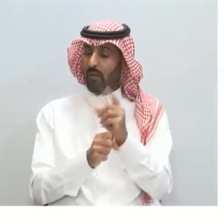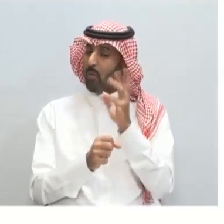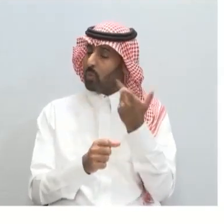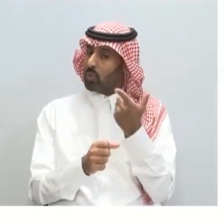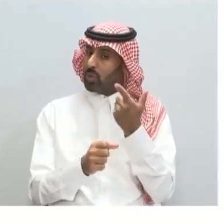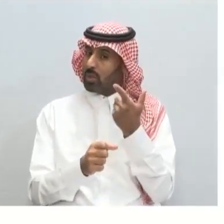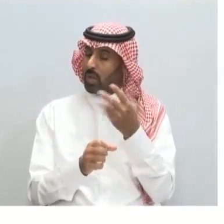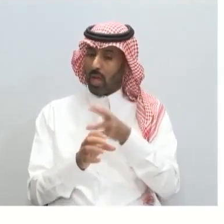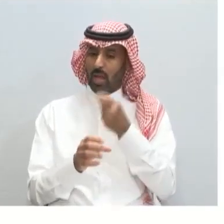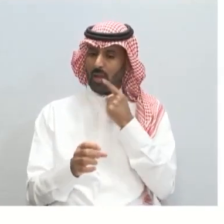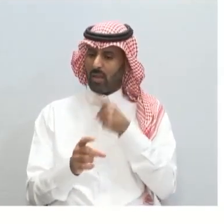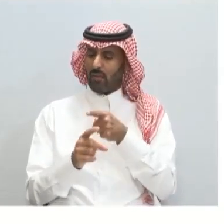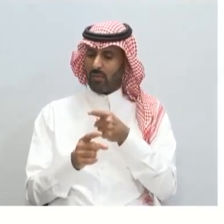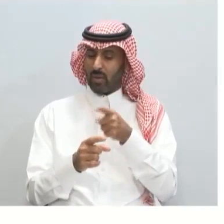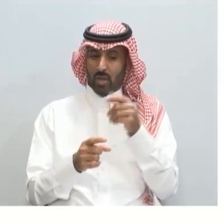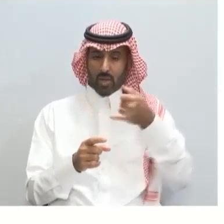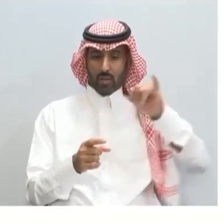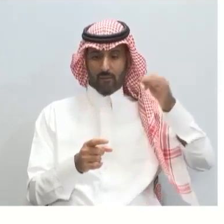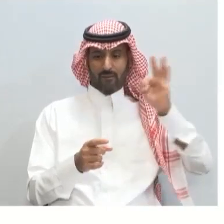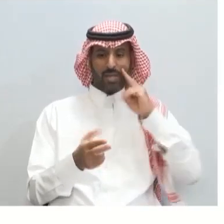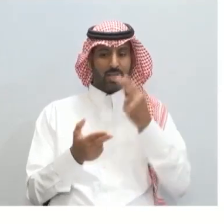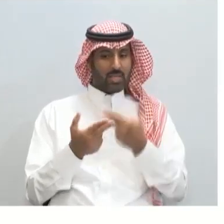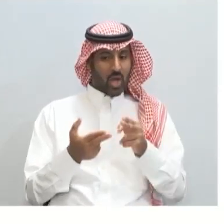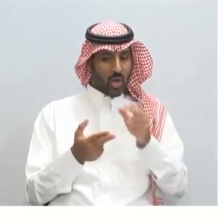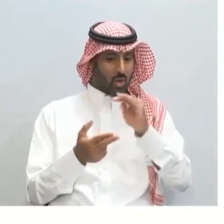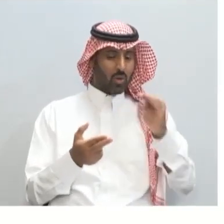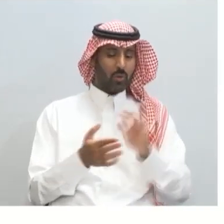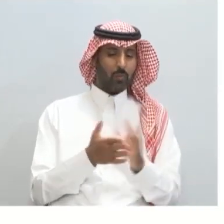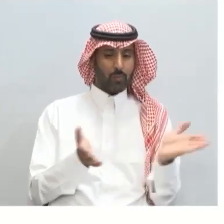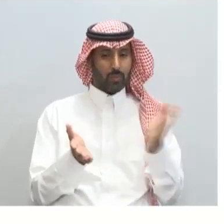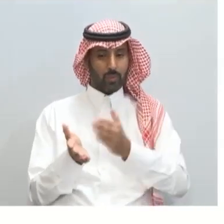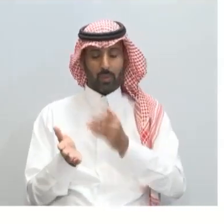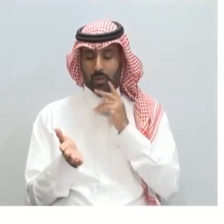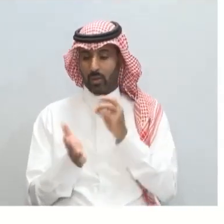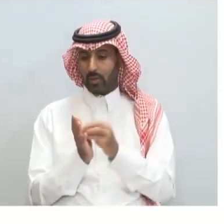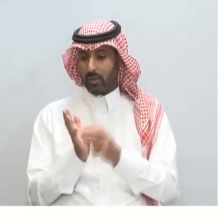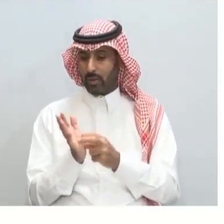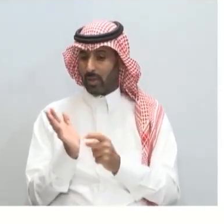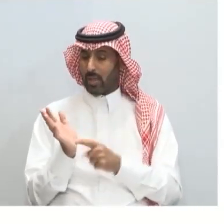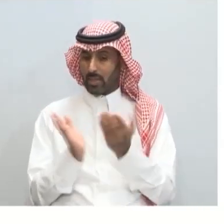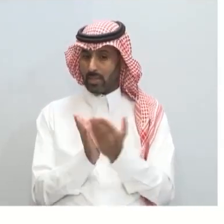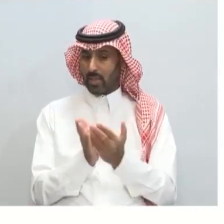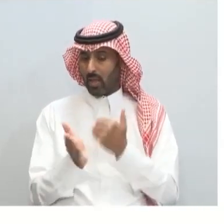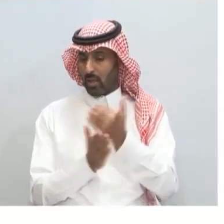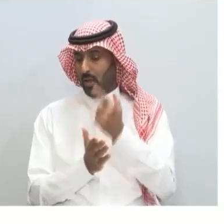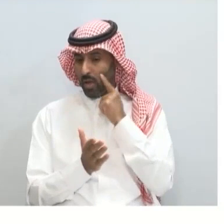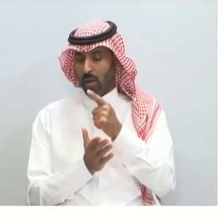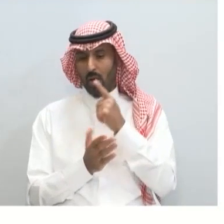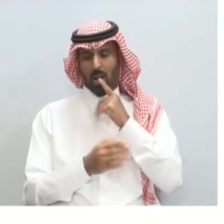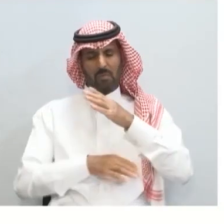result for the if Clause jumping to another part of this lesson